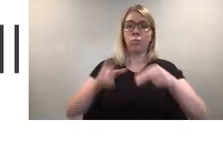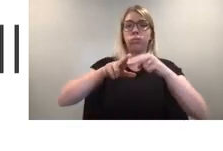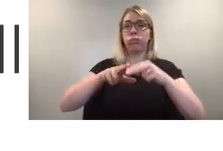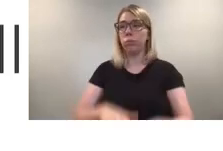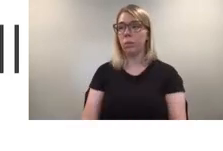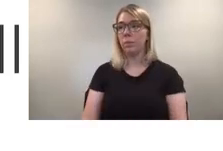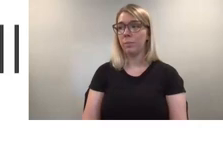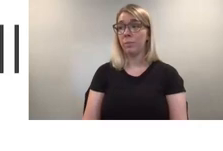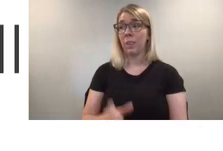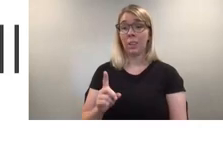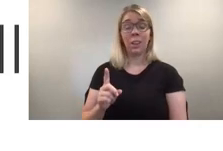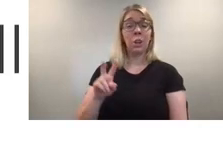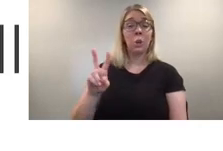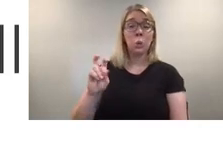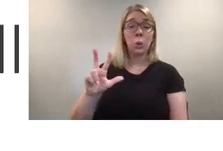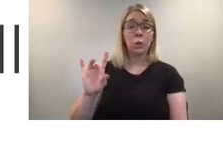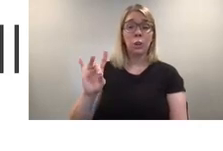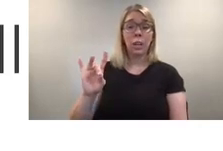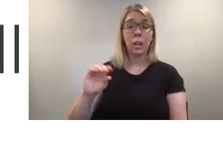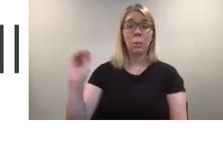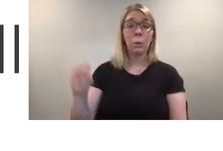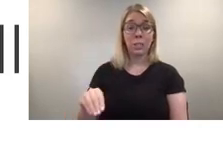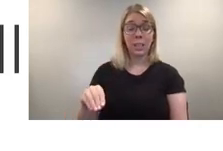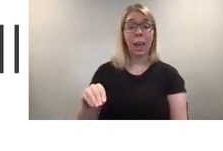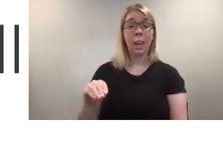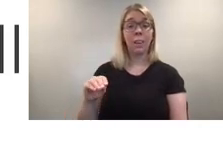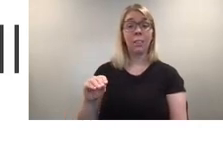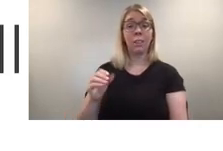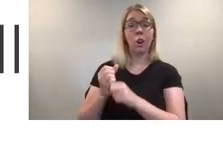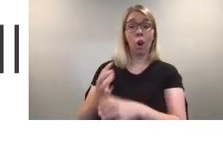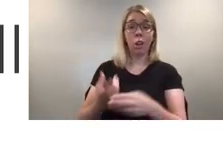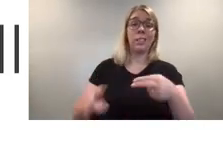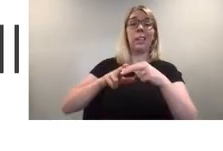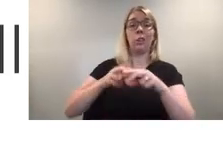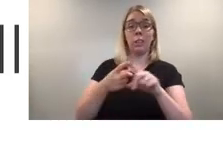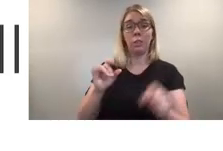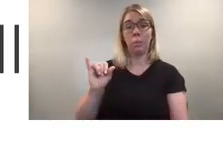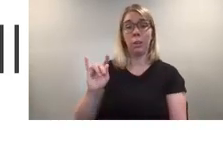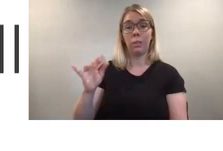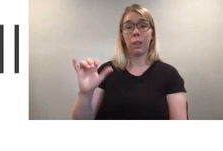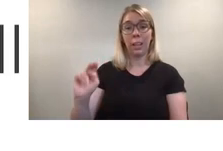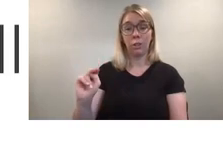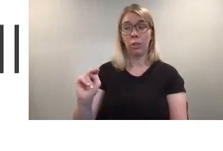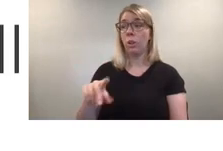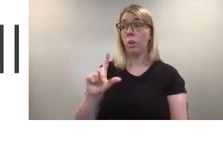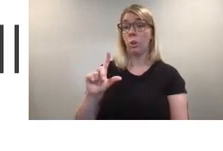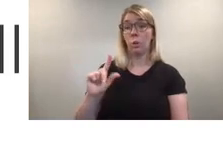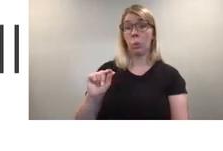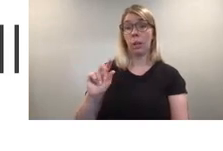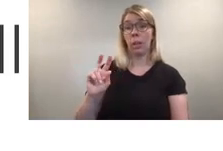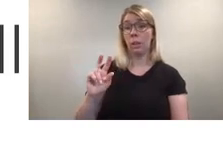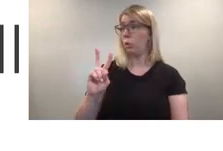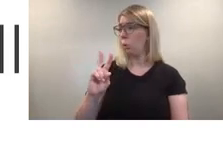by 238% from 77 to 2015. From 2002 to 2012,